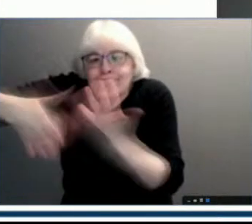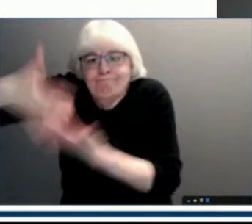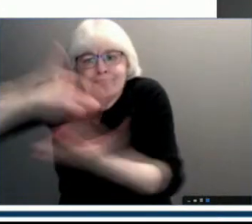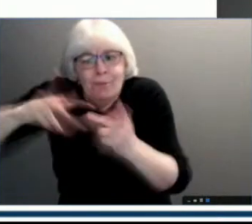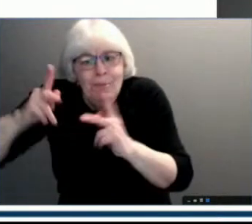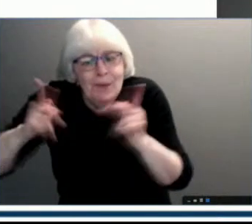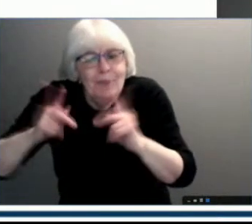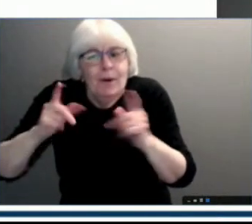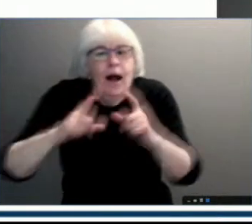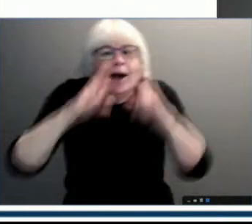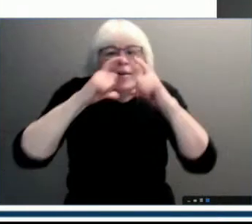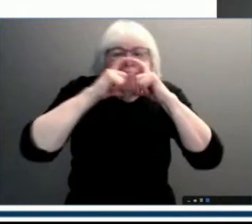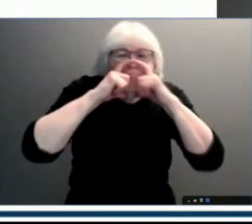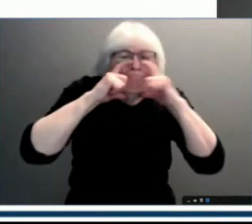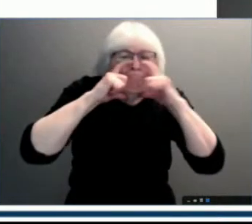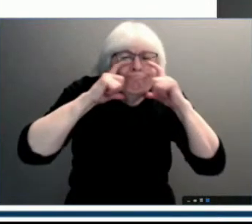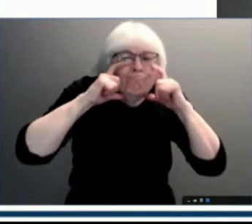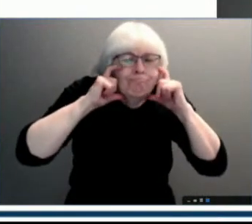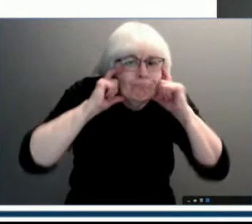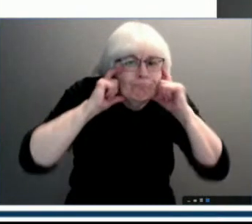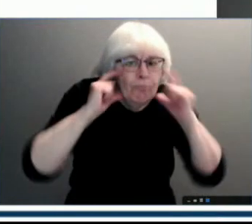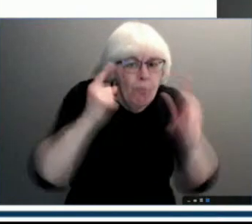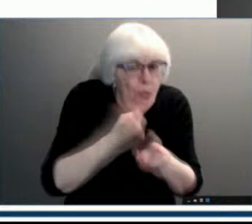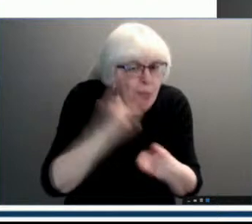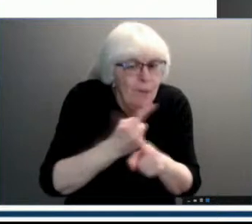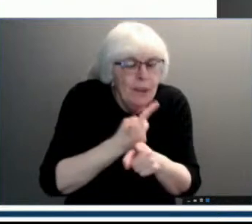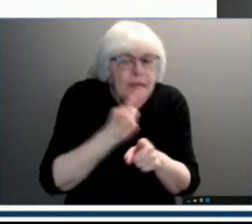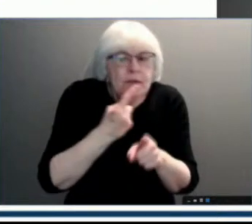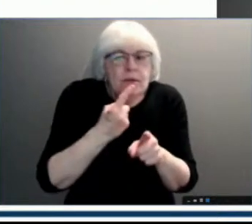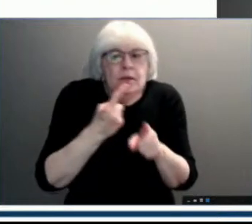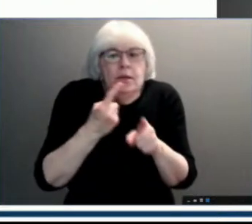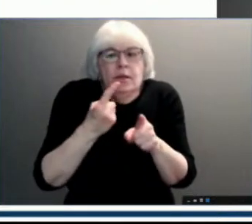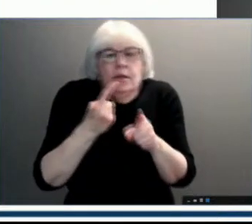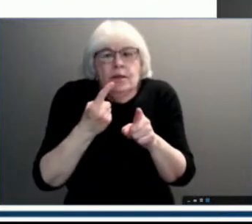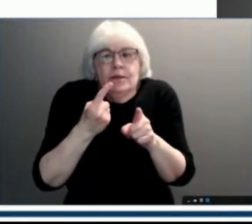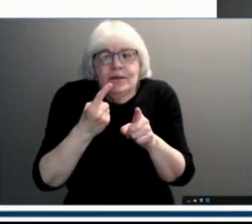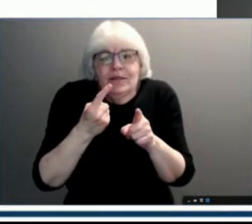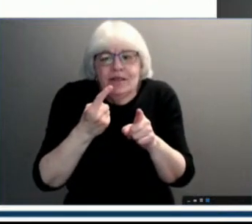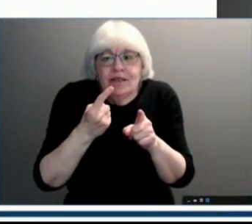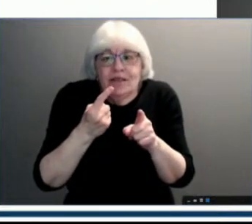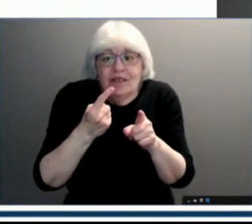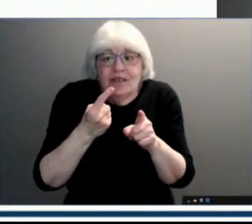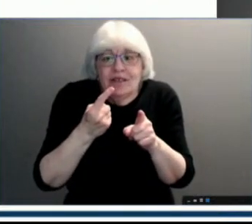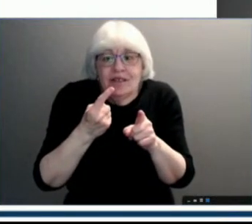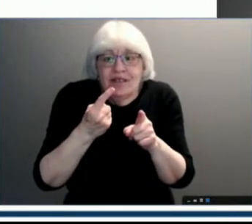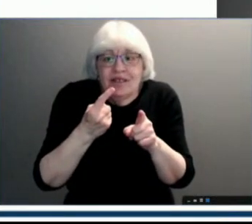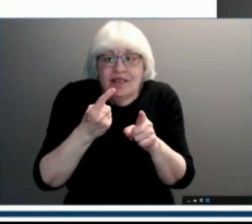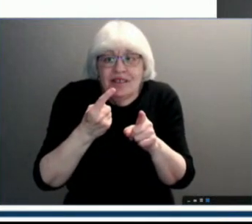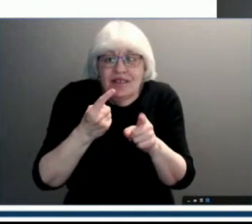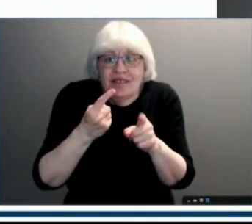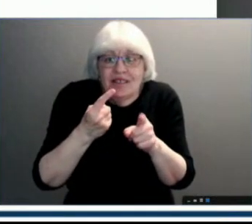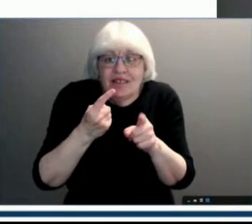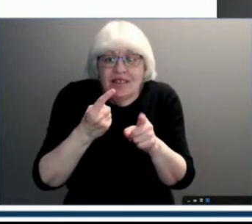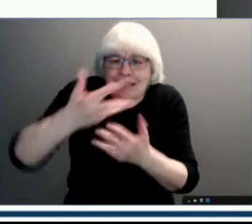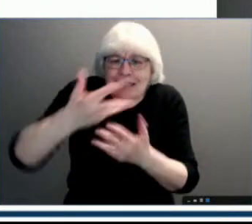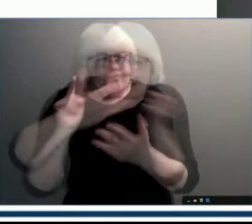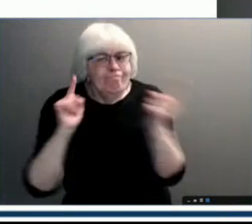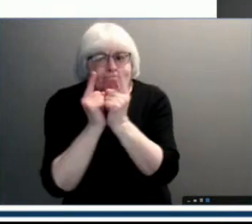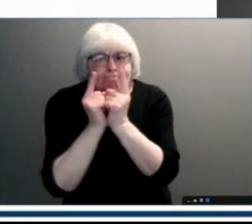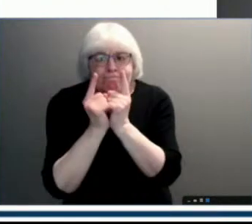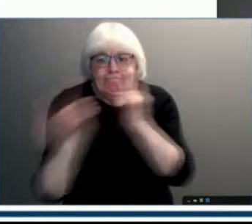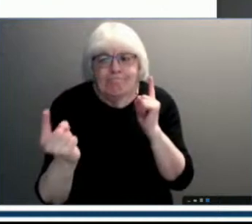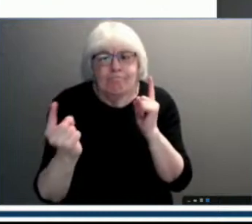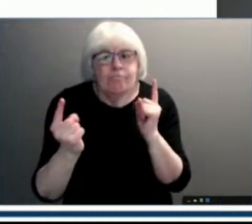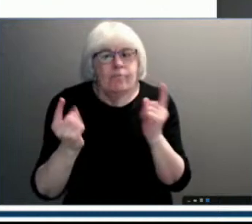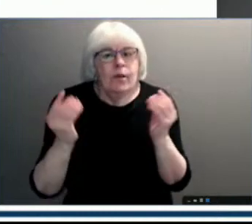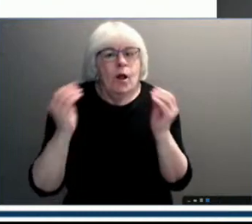properly and strictly, keeping social distance. All those kind of things are even more important now,